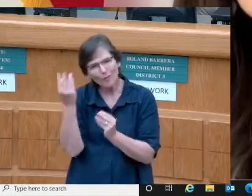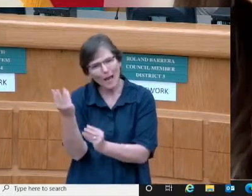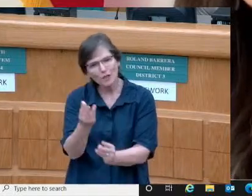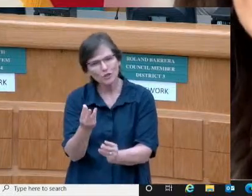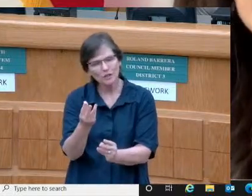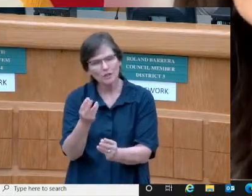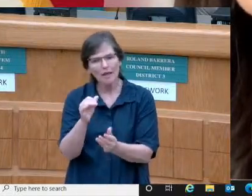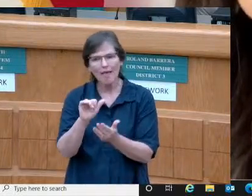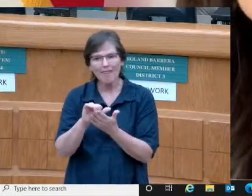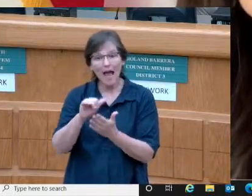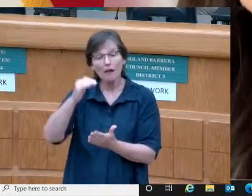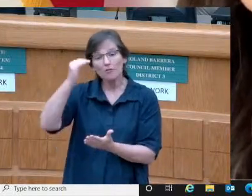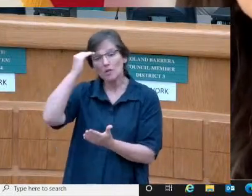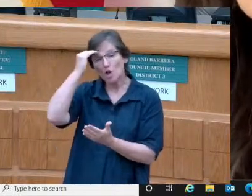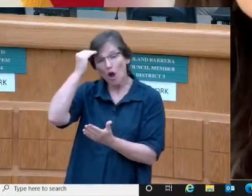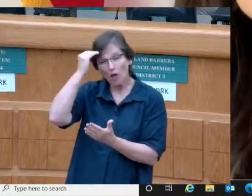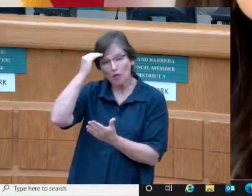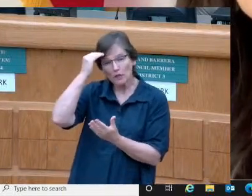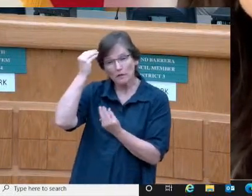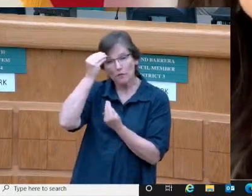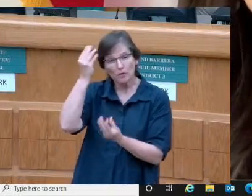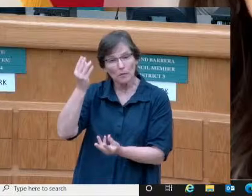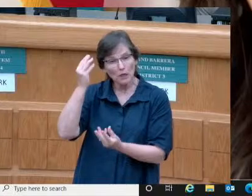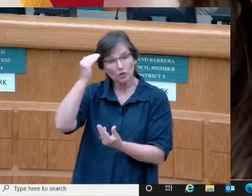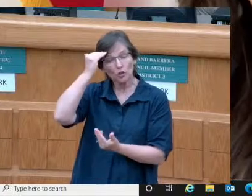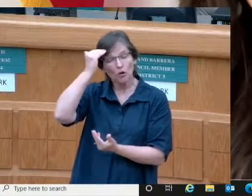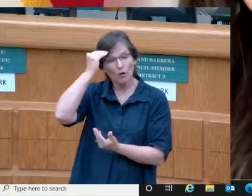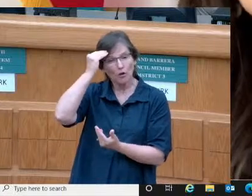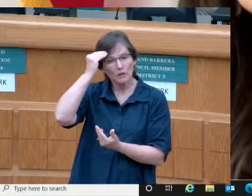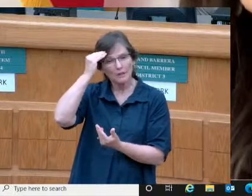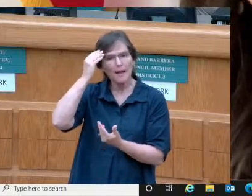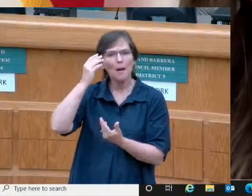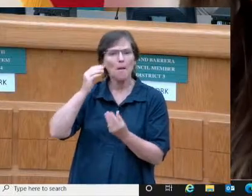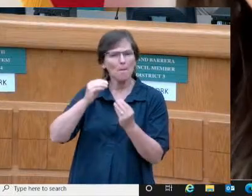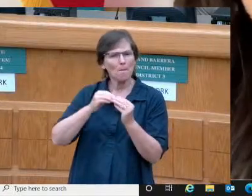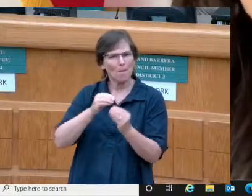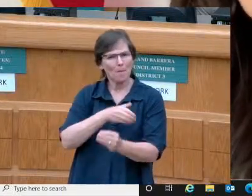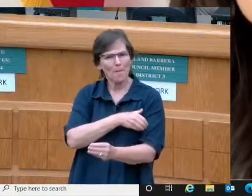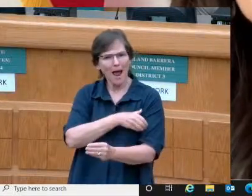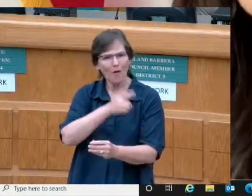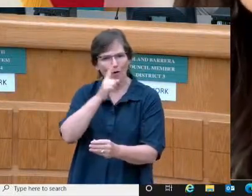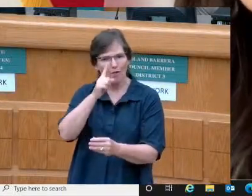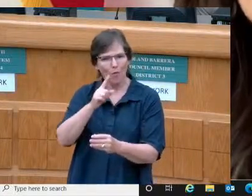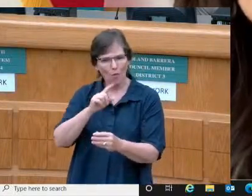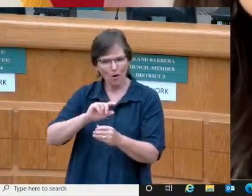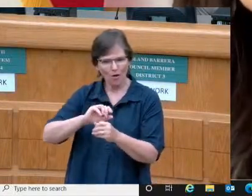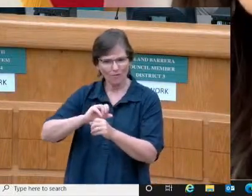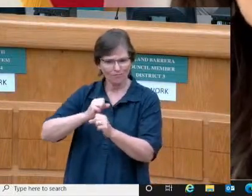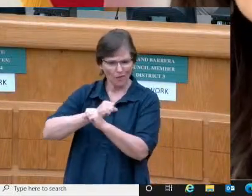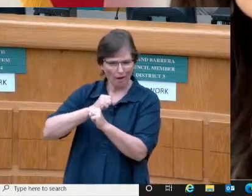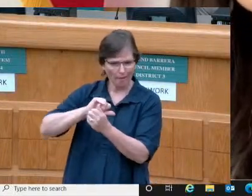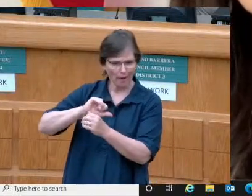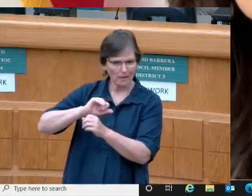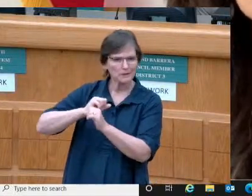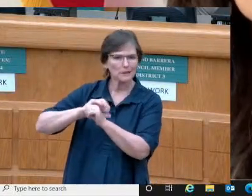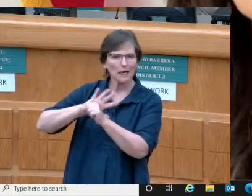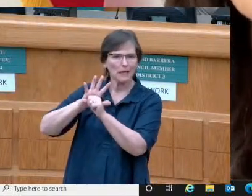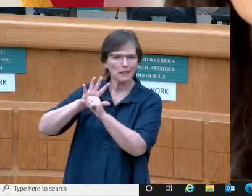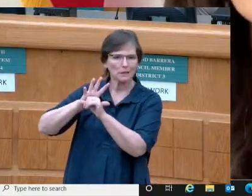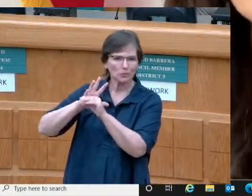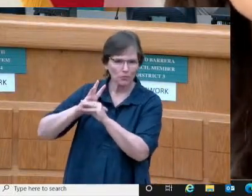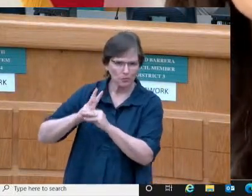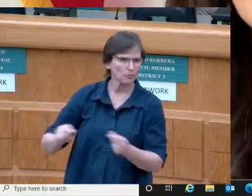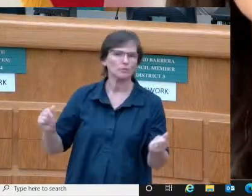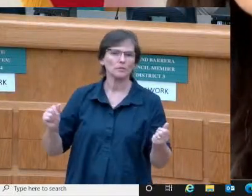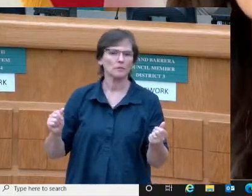power. It's power to make good decisions. You have heard me say this a million times. Data drives the decisions